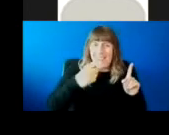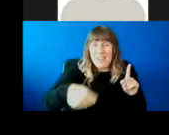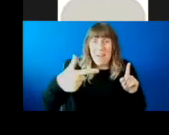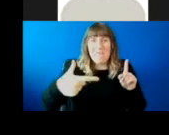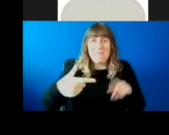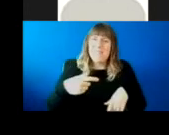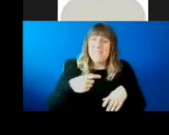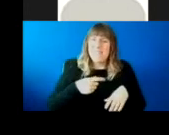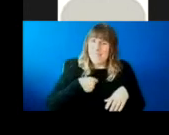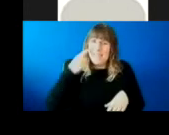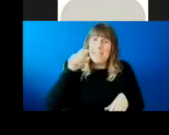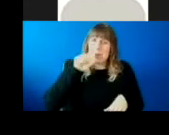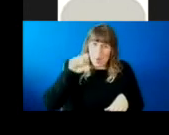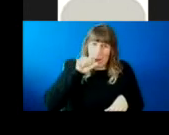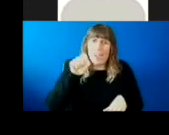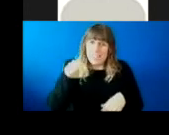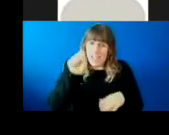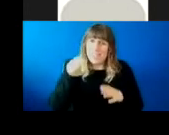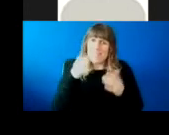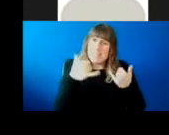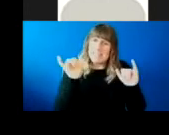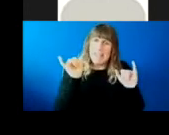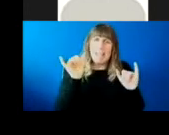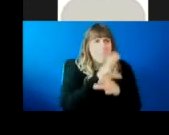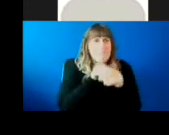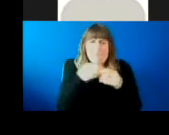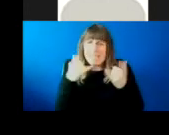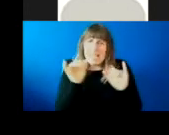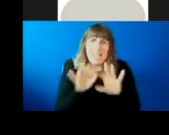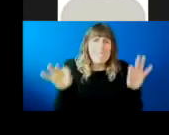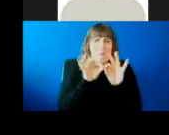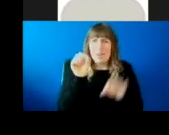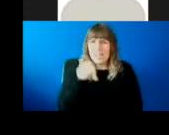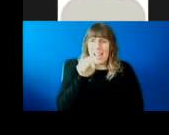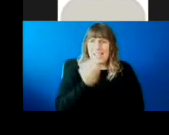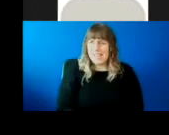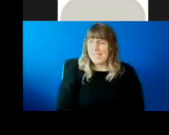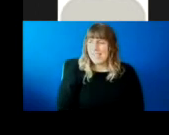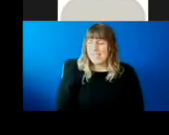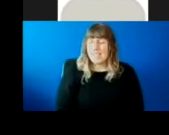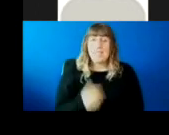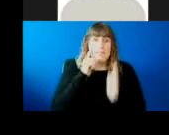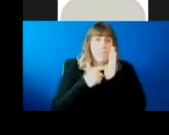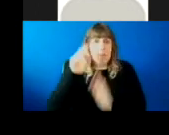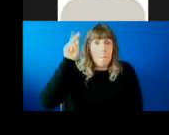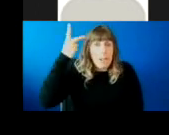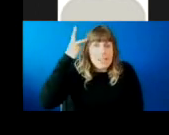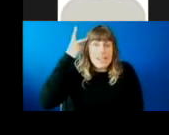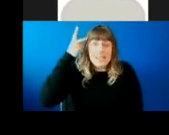is actually more relevant than ever. I don't know. I mean, for politics, it